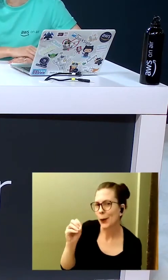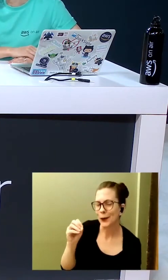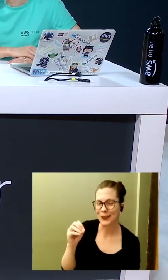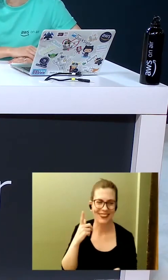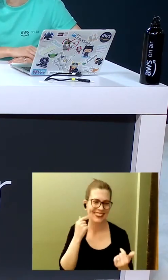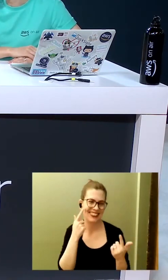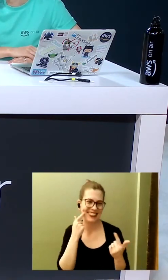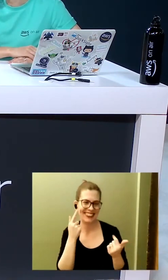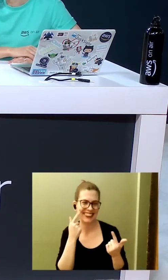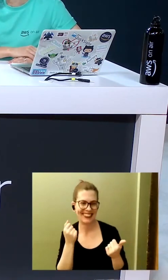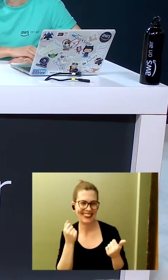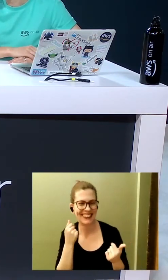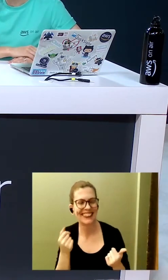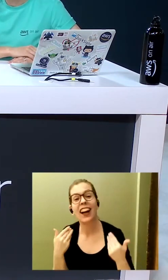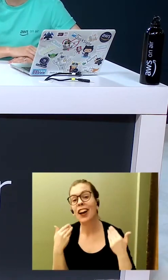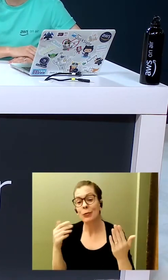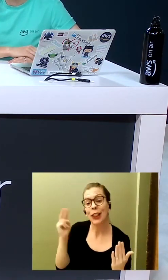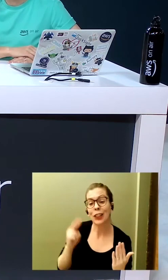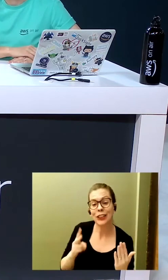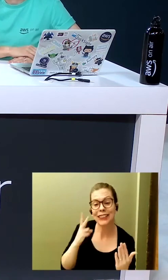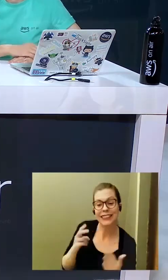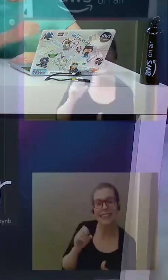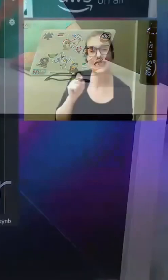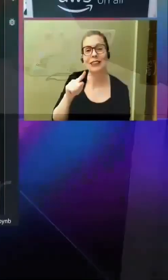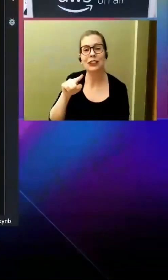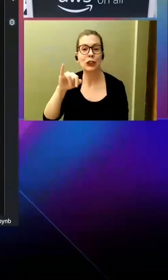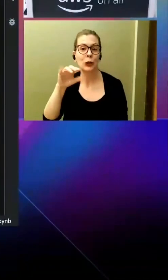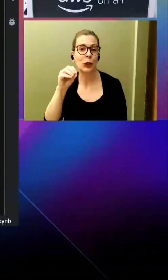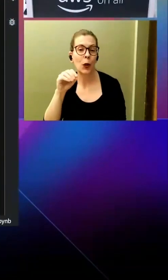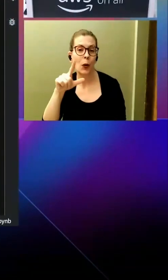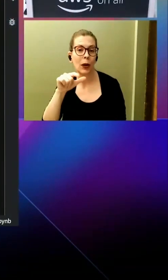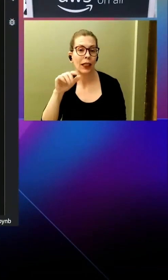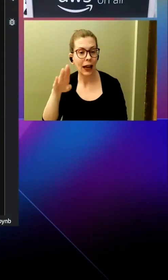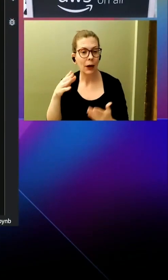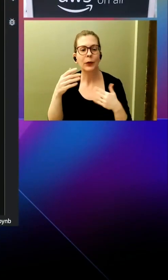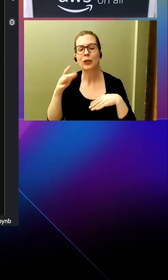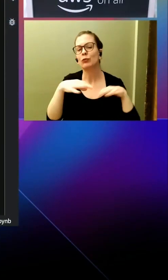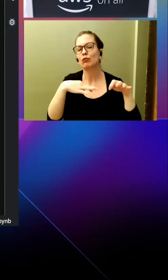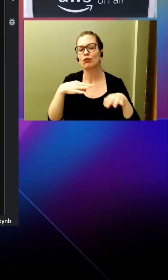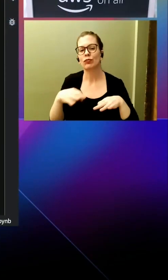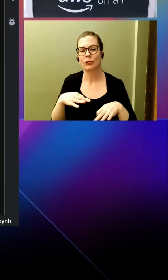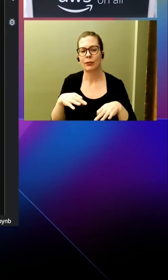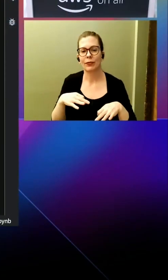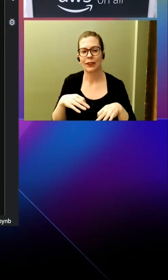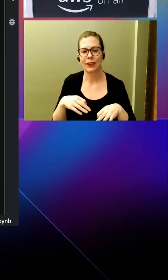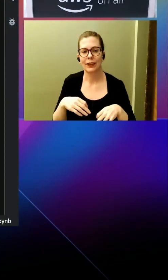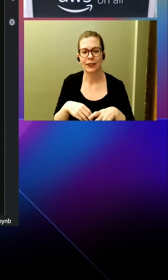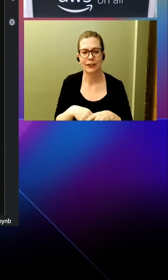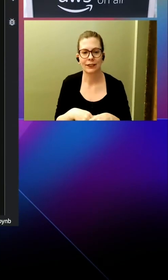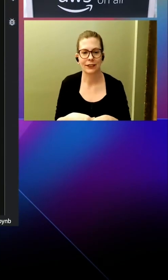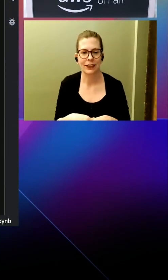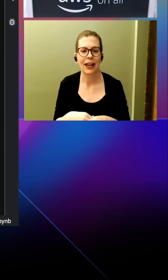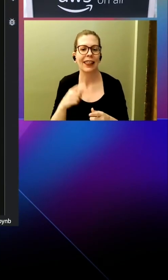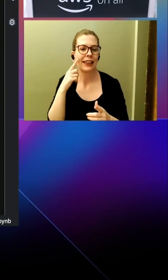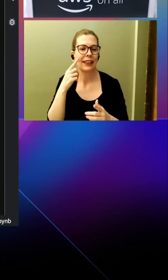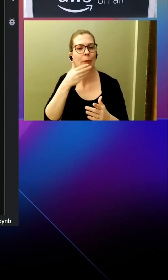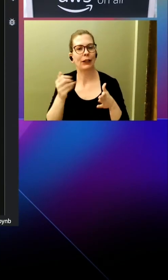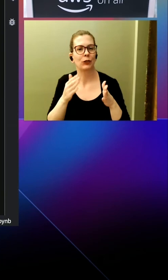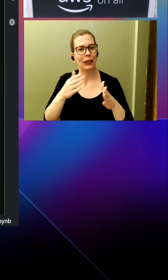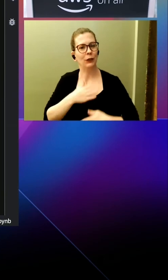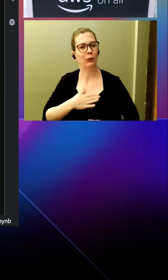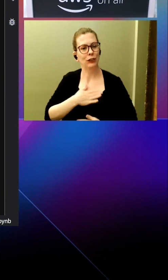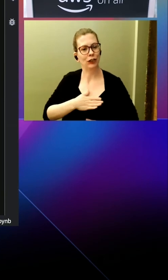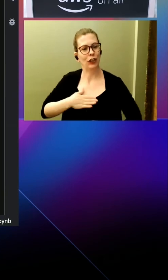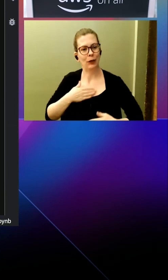let's take a look at Studio Lab and right. let's walk through a demo. I think that's the best way to appreciate what we have here today. All